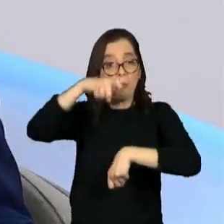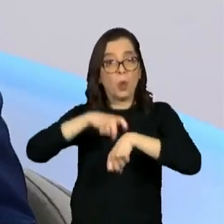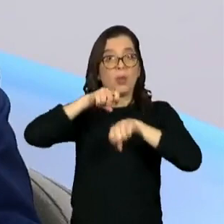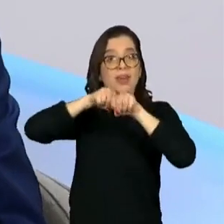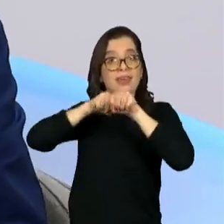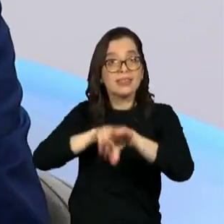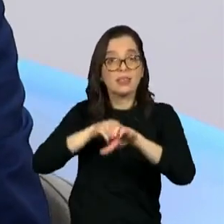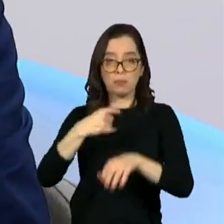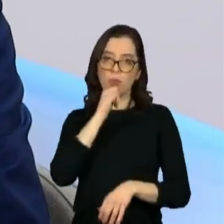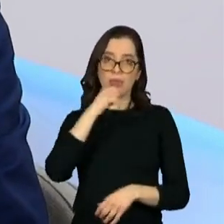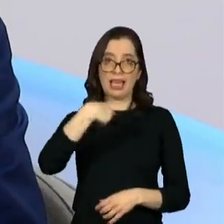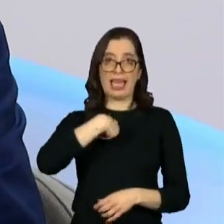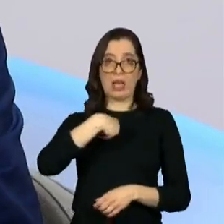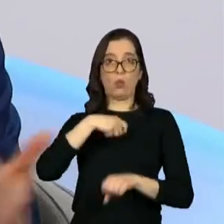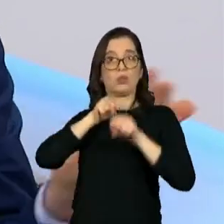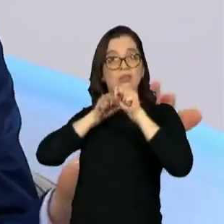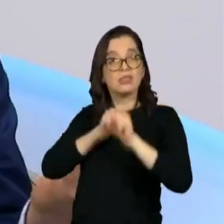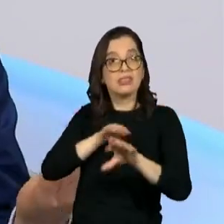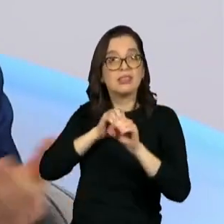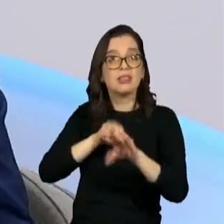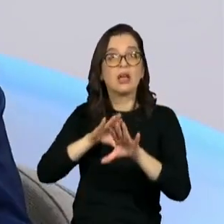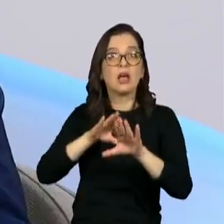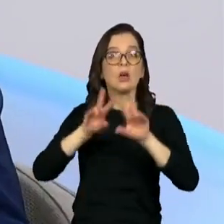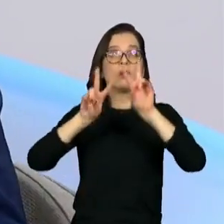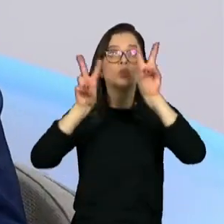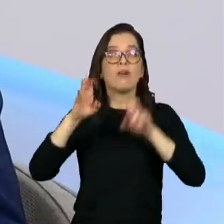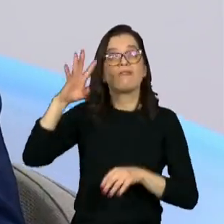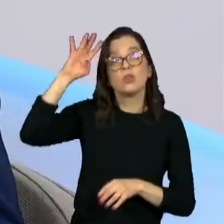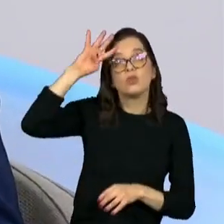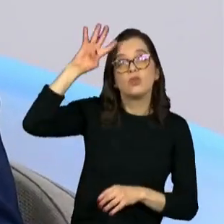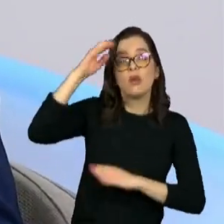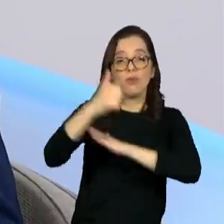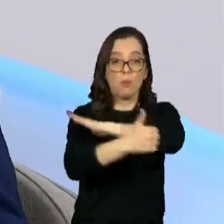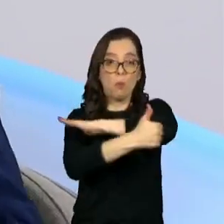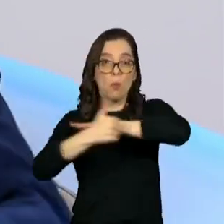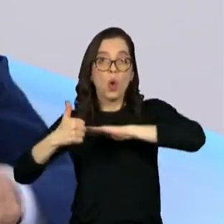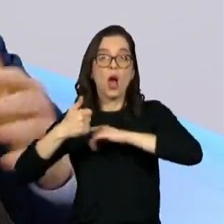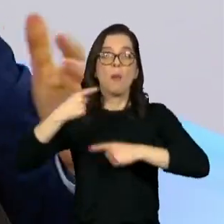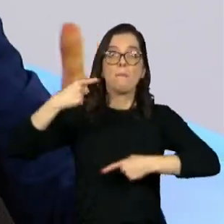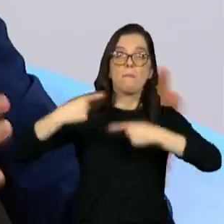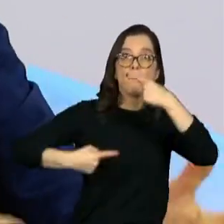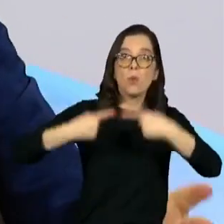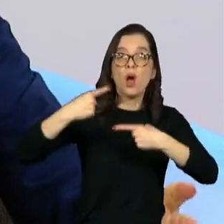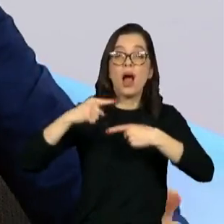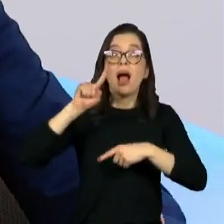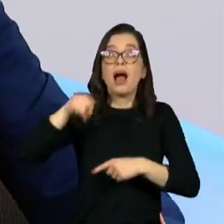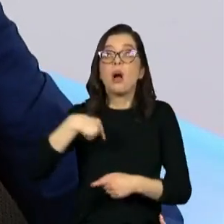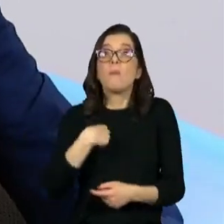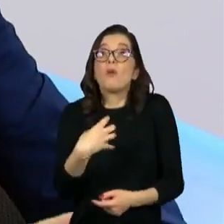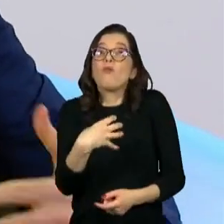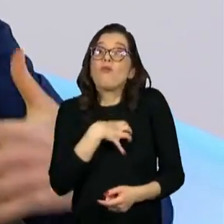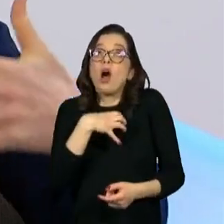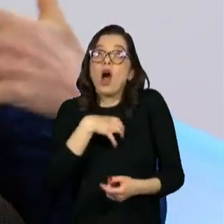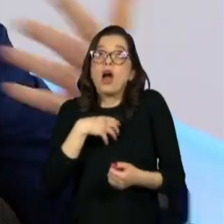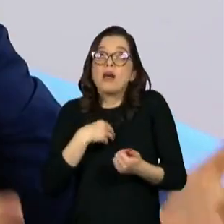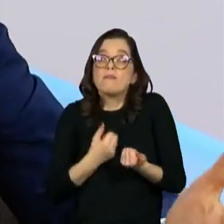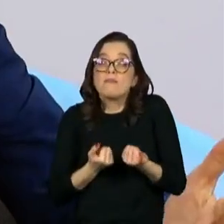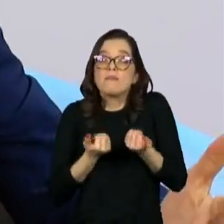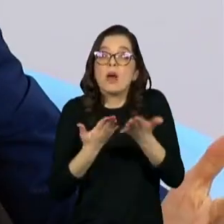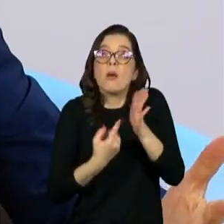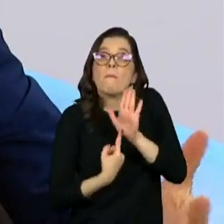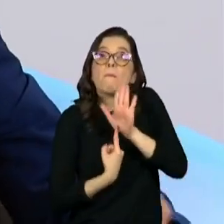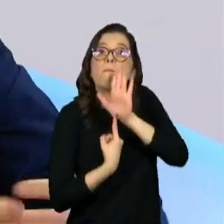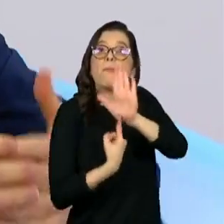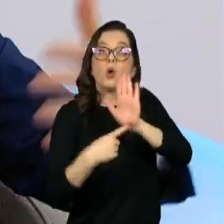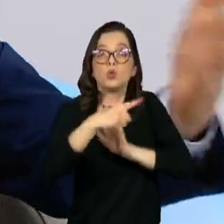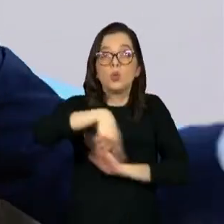well, the subject I teach is moral and political philosophy. And one of the ways I teach it is to